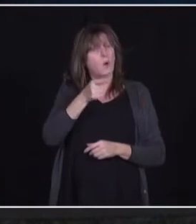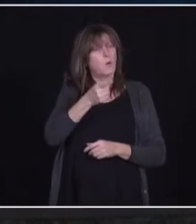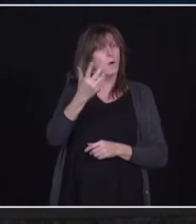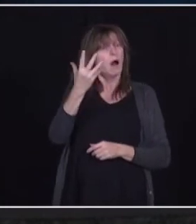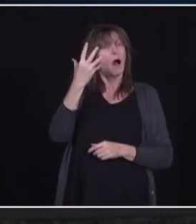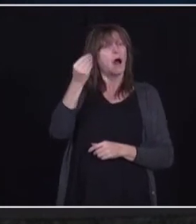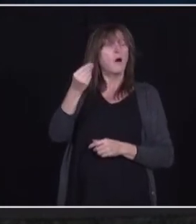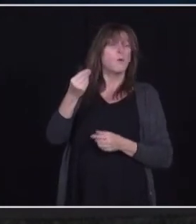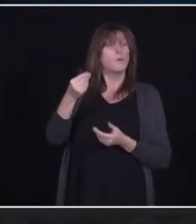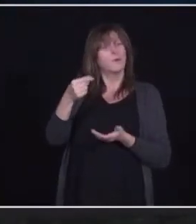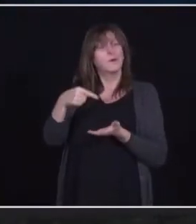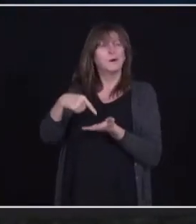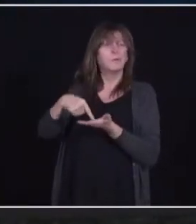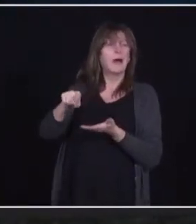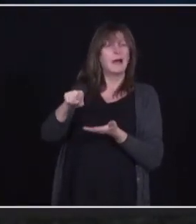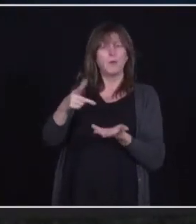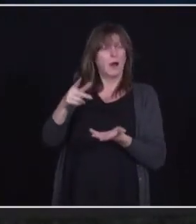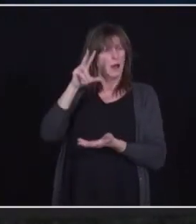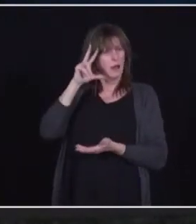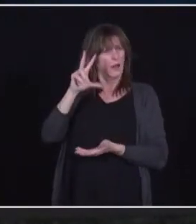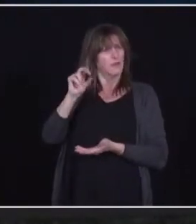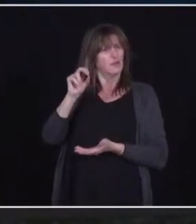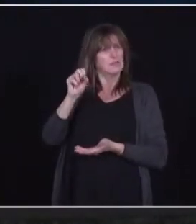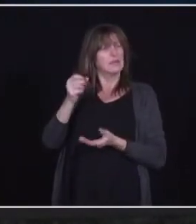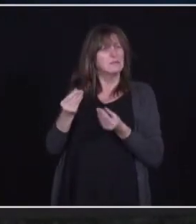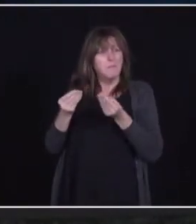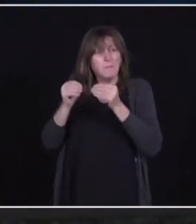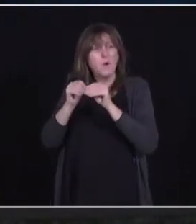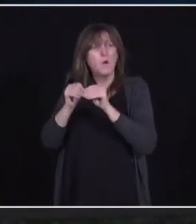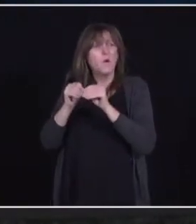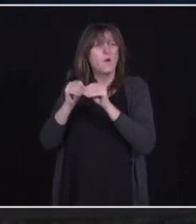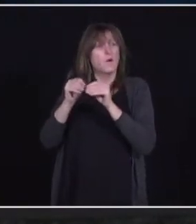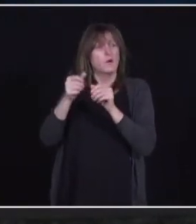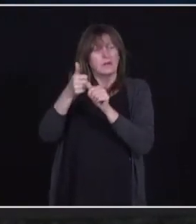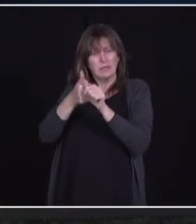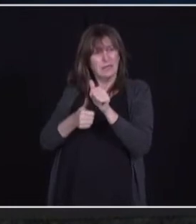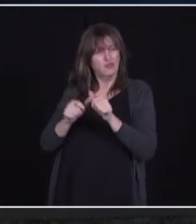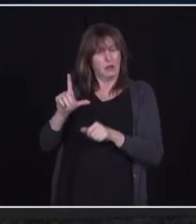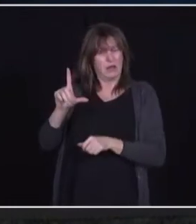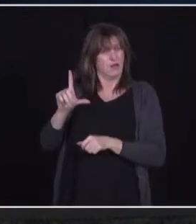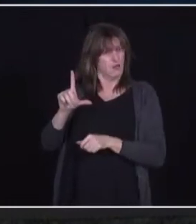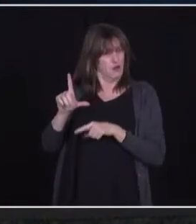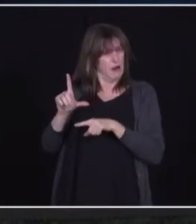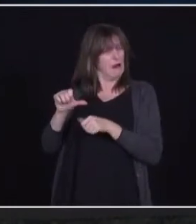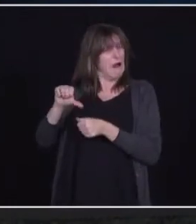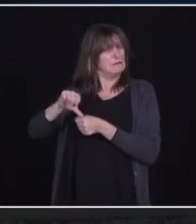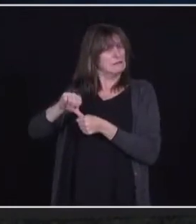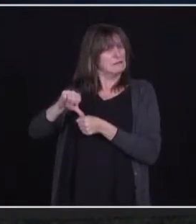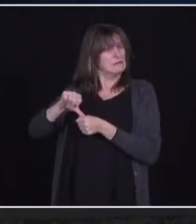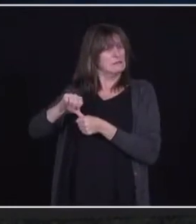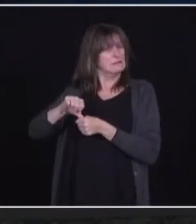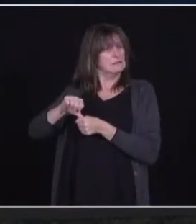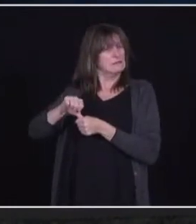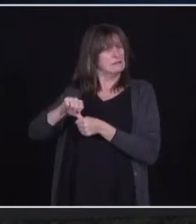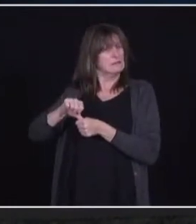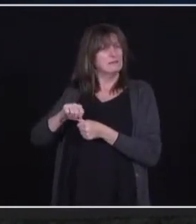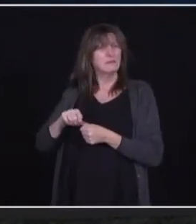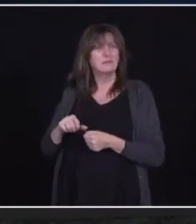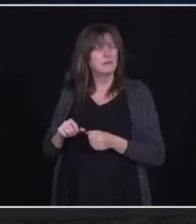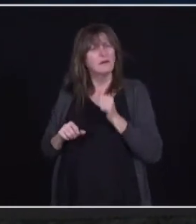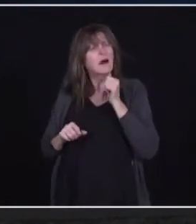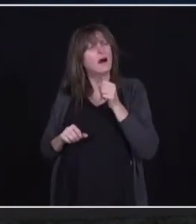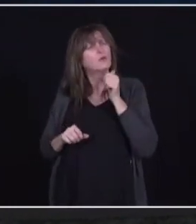30 cents more a liter on gas, you'd be floored. But it's not tomorrow. It's going to be in 1 year, 2022.